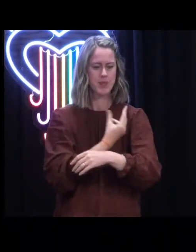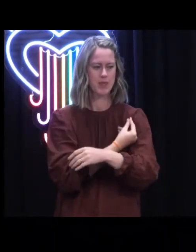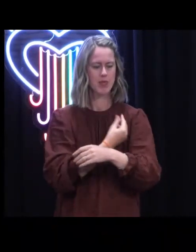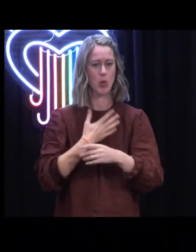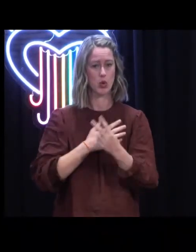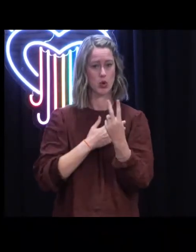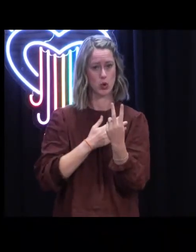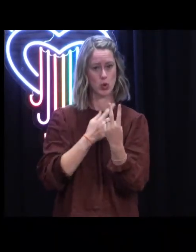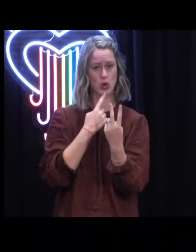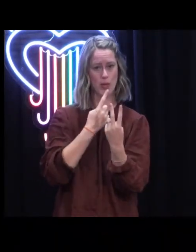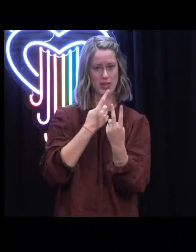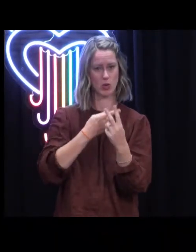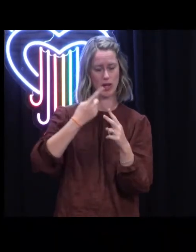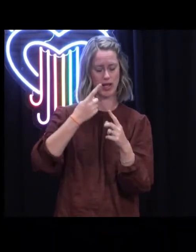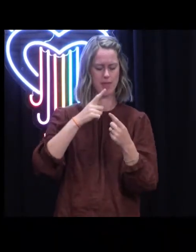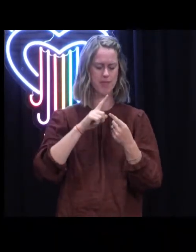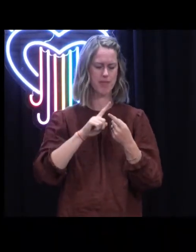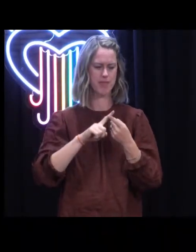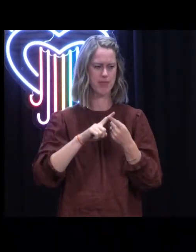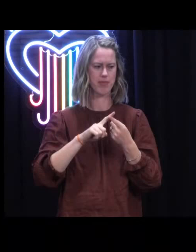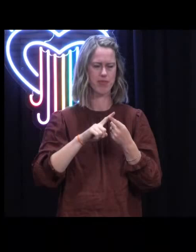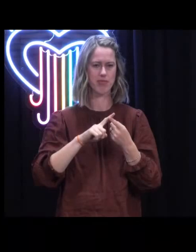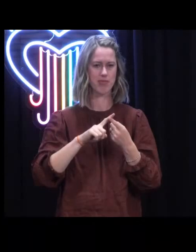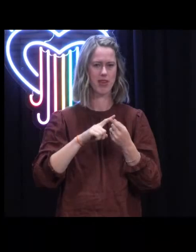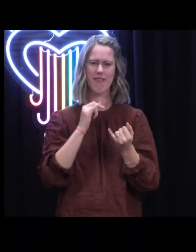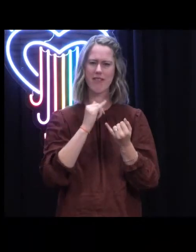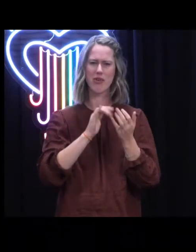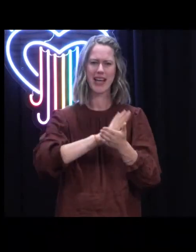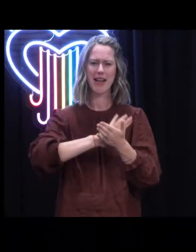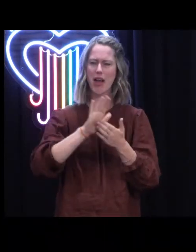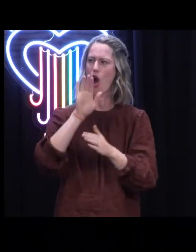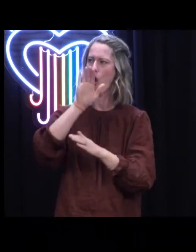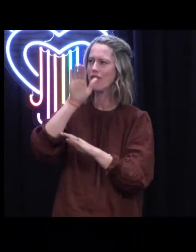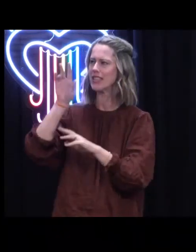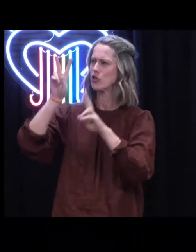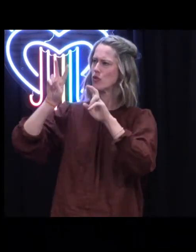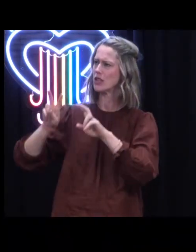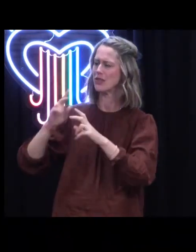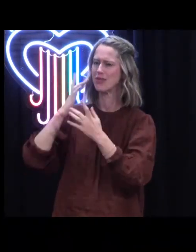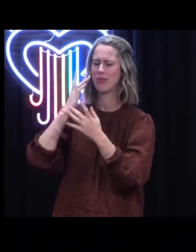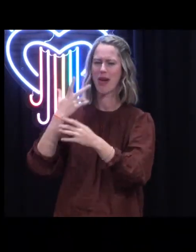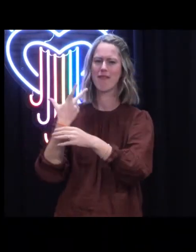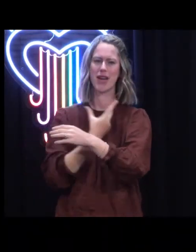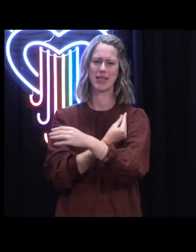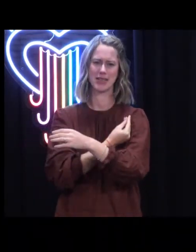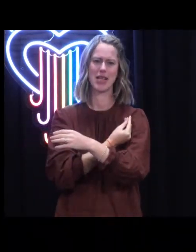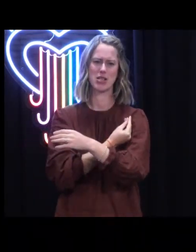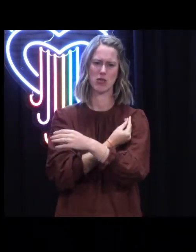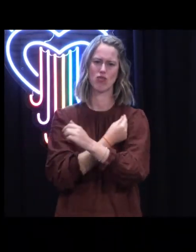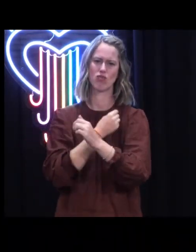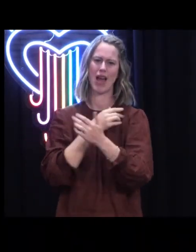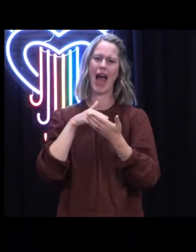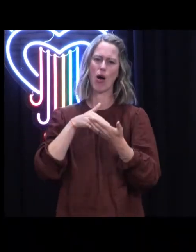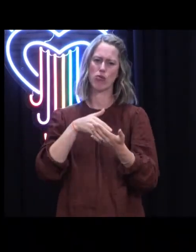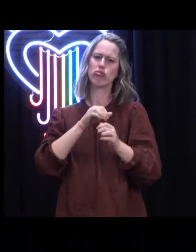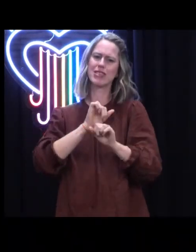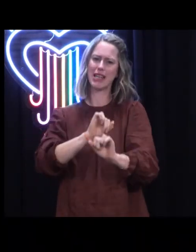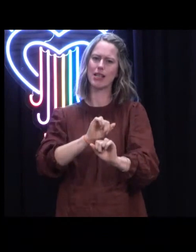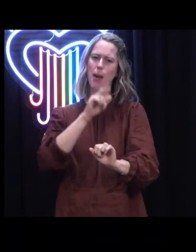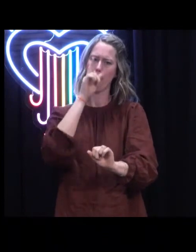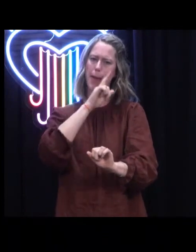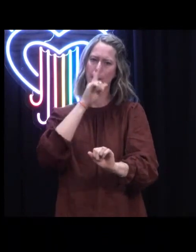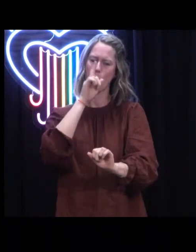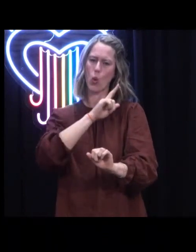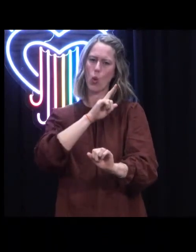make two quick comments. One is, it's increasingly clear from overseas that vaccination is highly protective of people